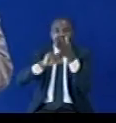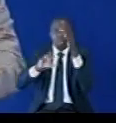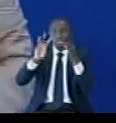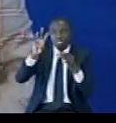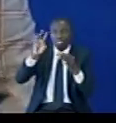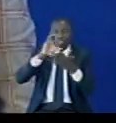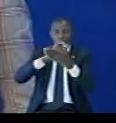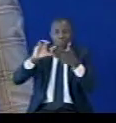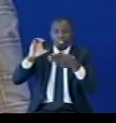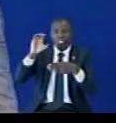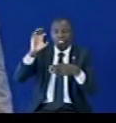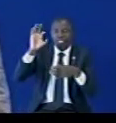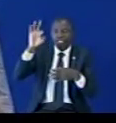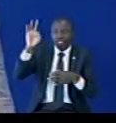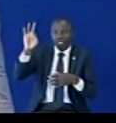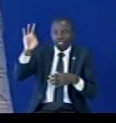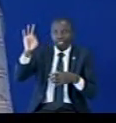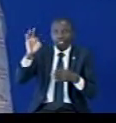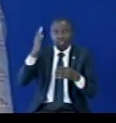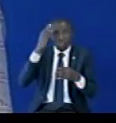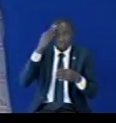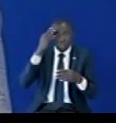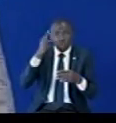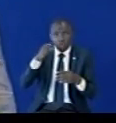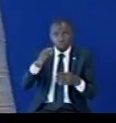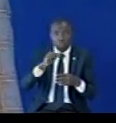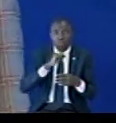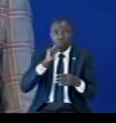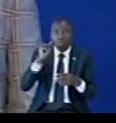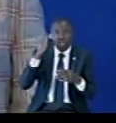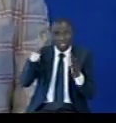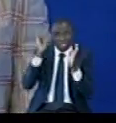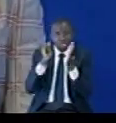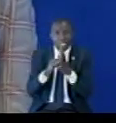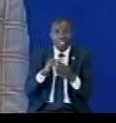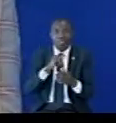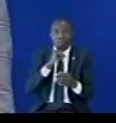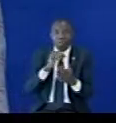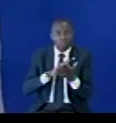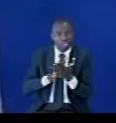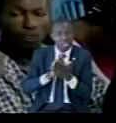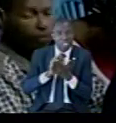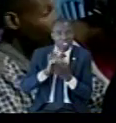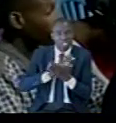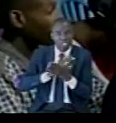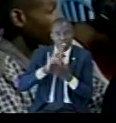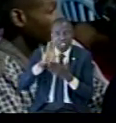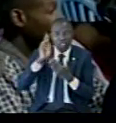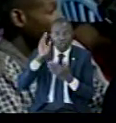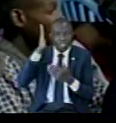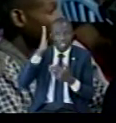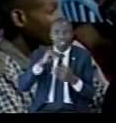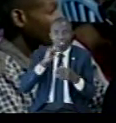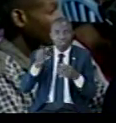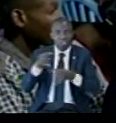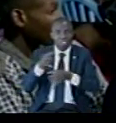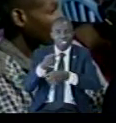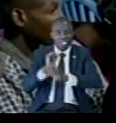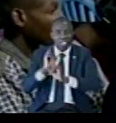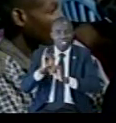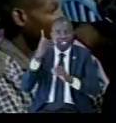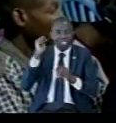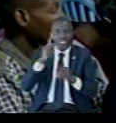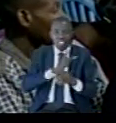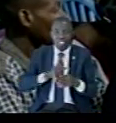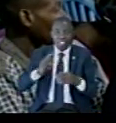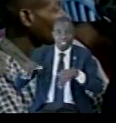from verse 9. Know ye not that the unrighteous shall not inherit the